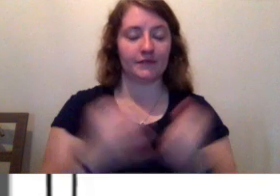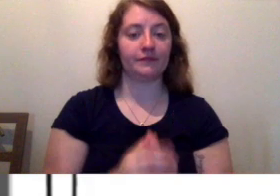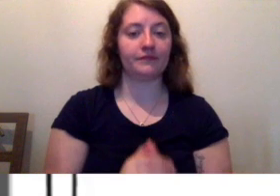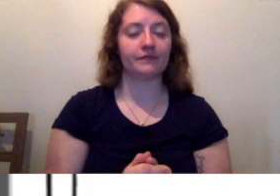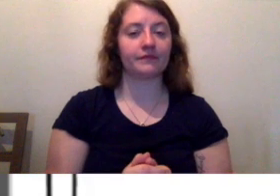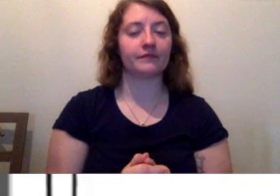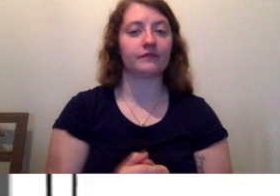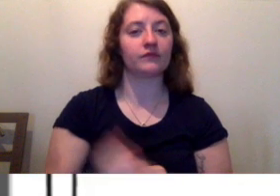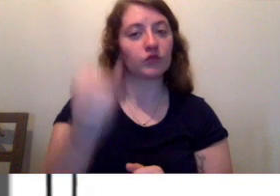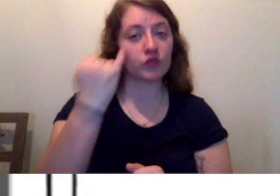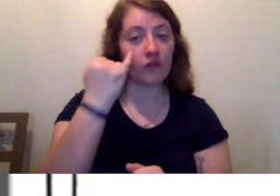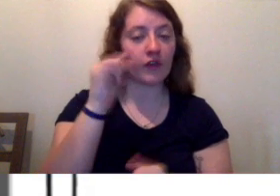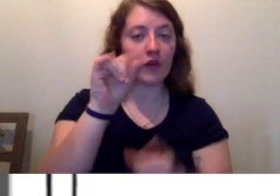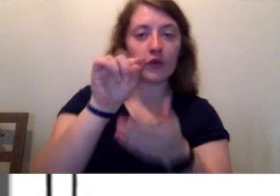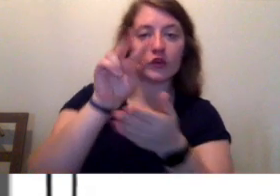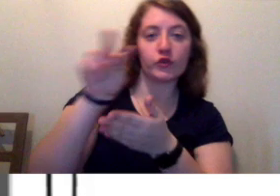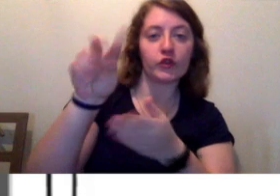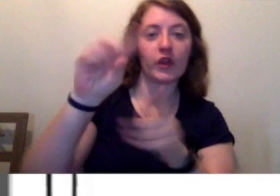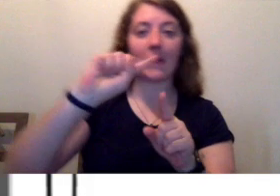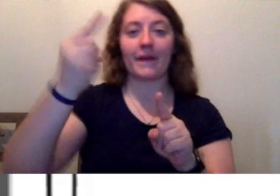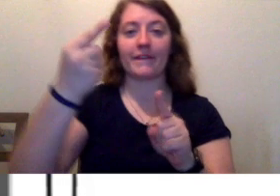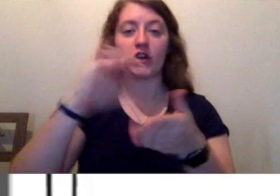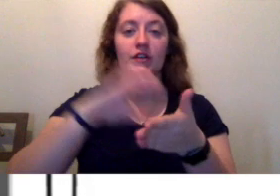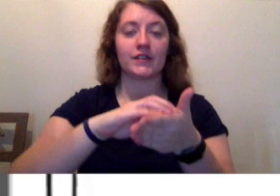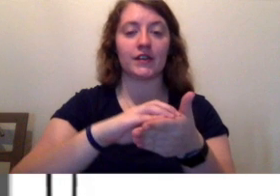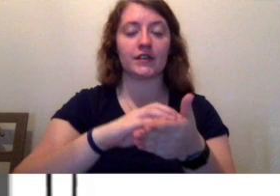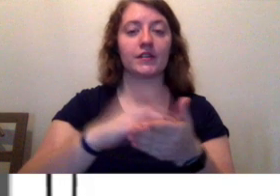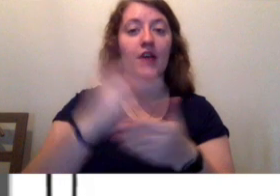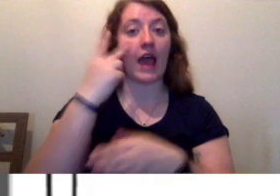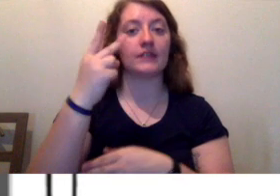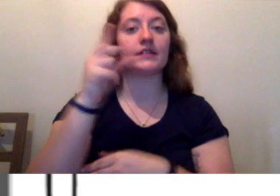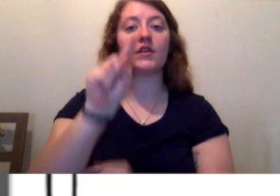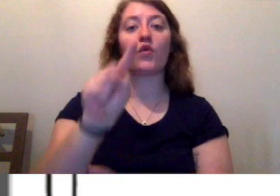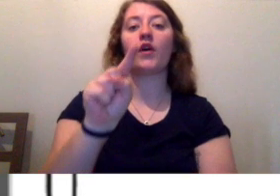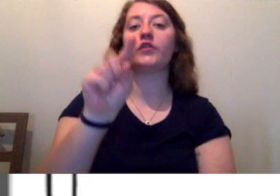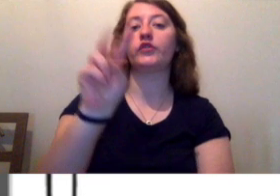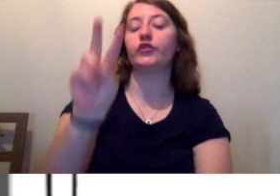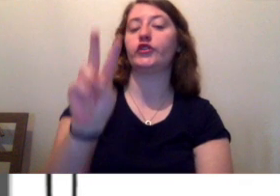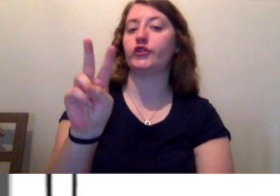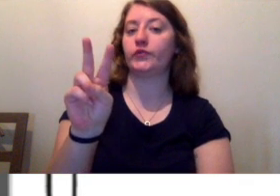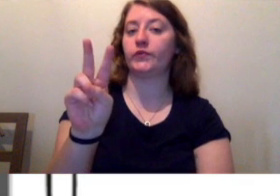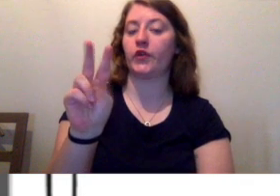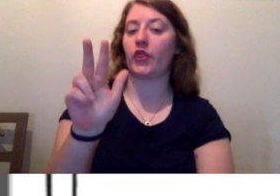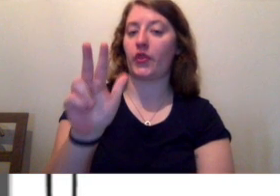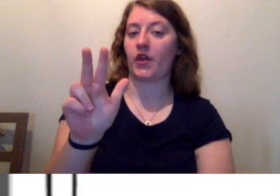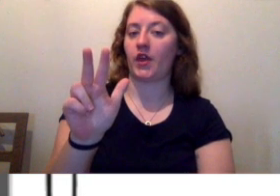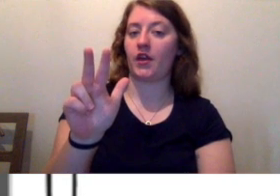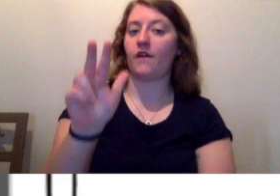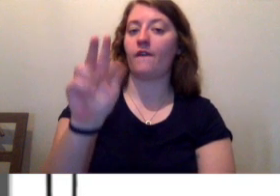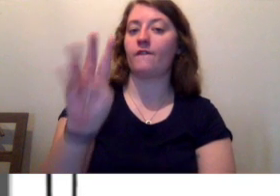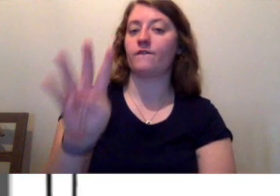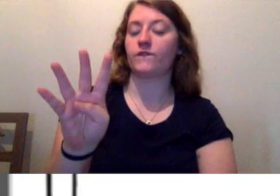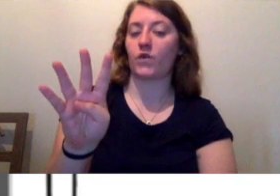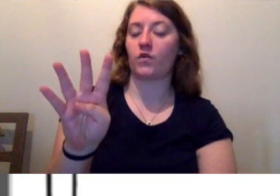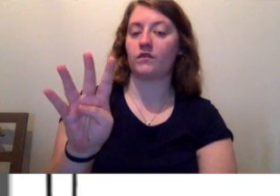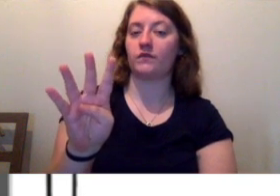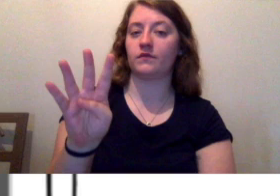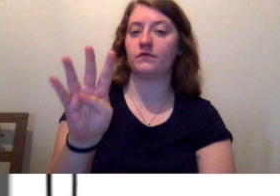my first stanza, there's one, two, three,